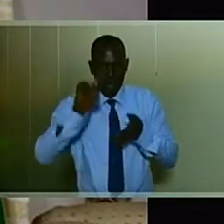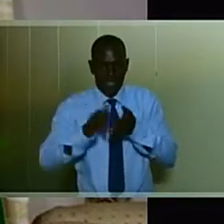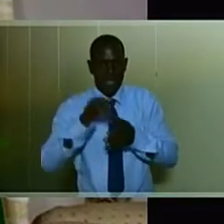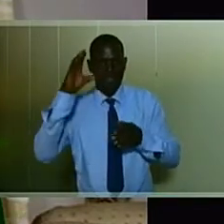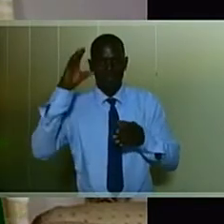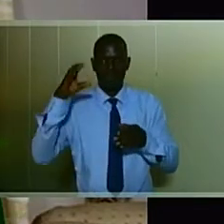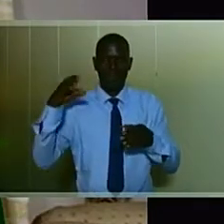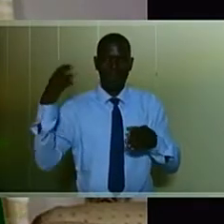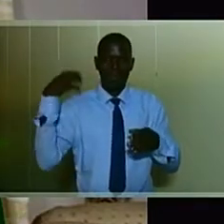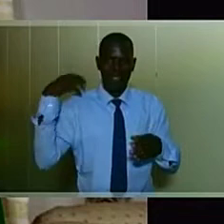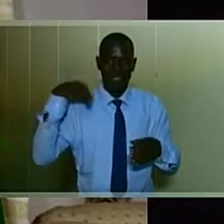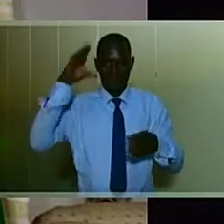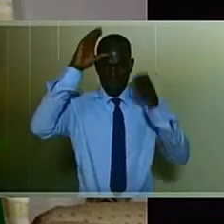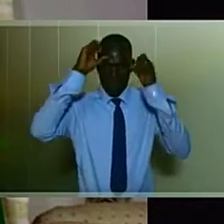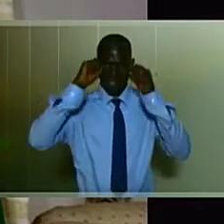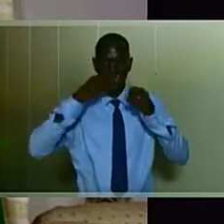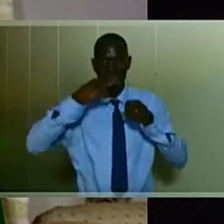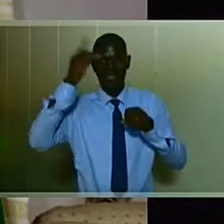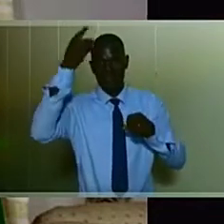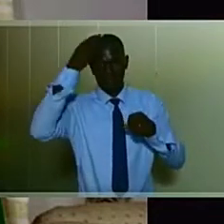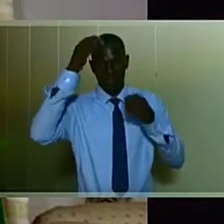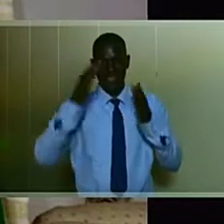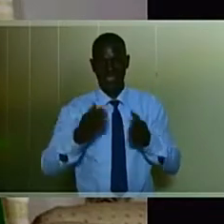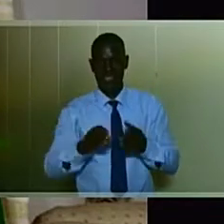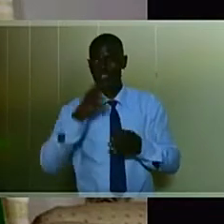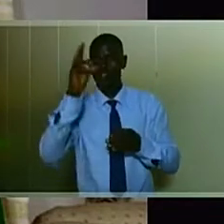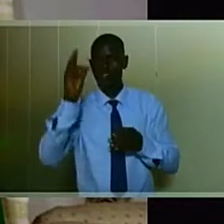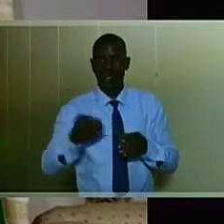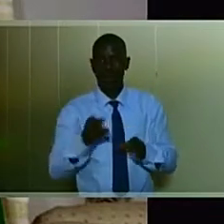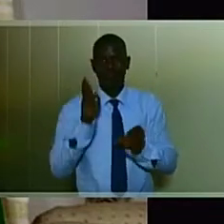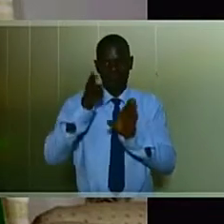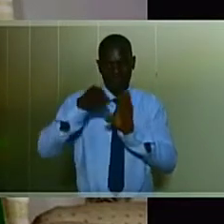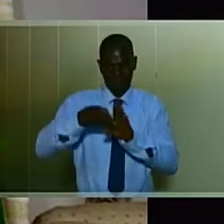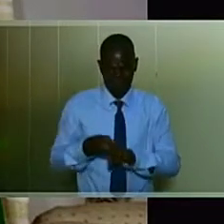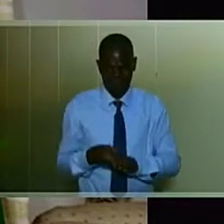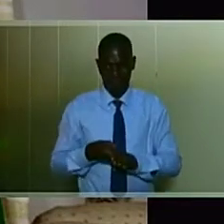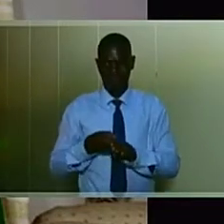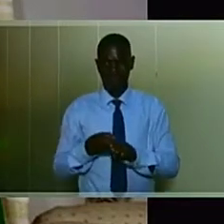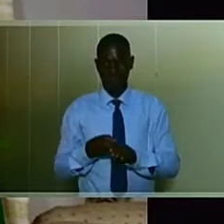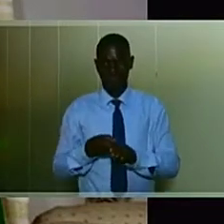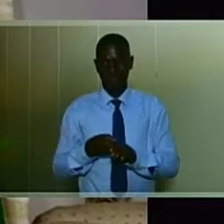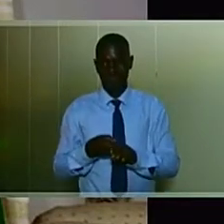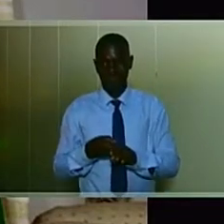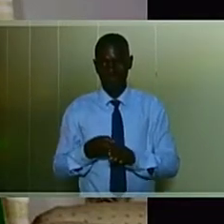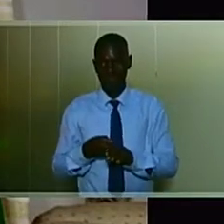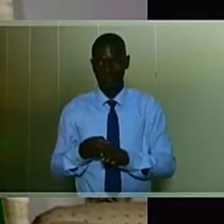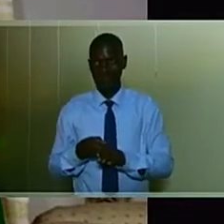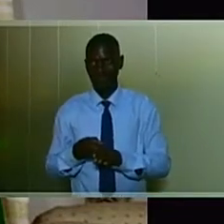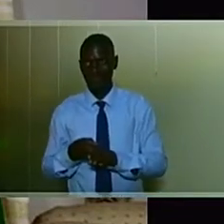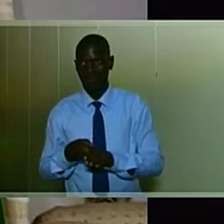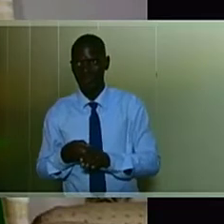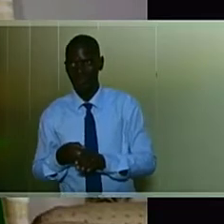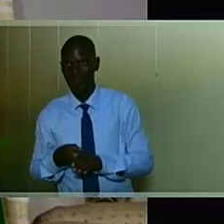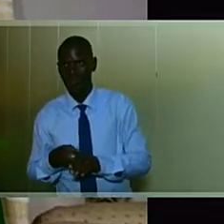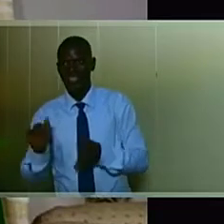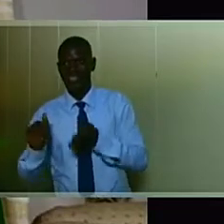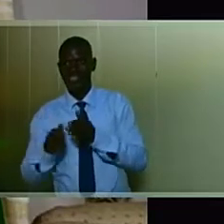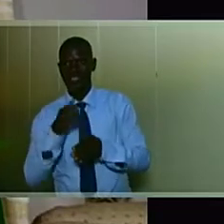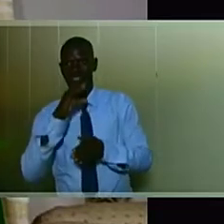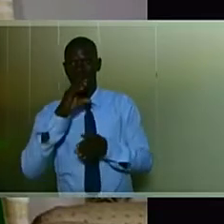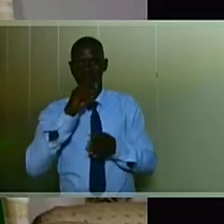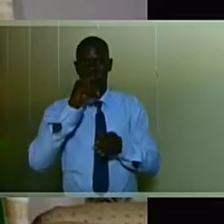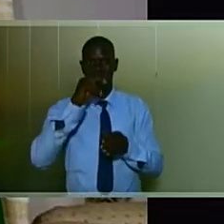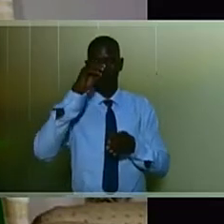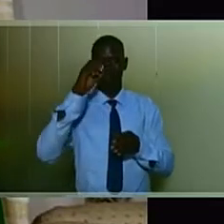Democrat, because there's no expectation in that particular section 58, sub 4 of the Constitution, for him to even